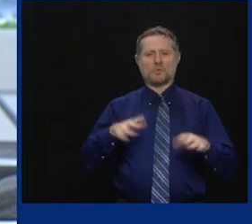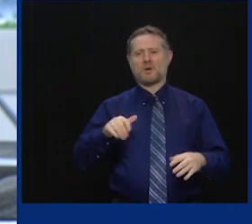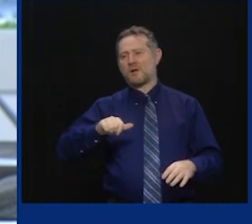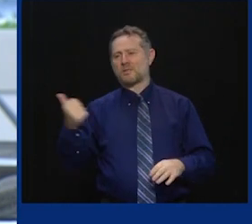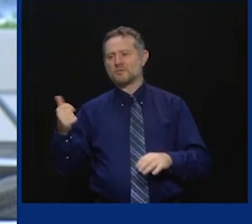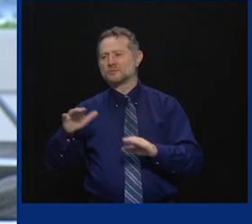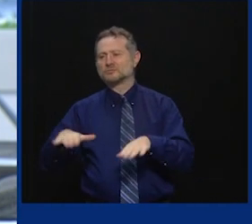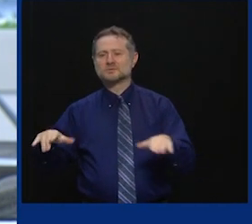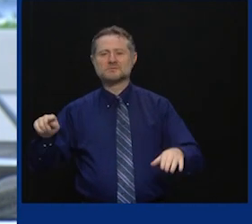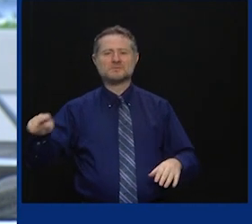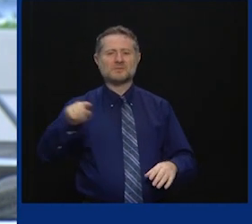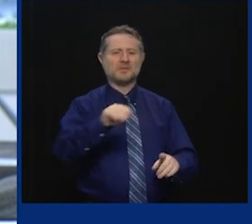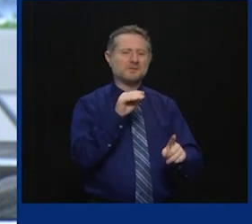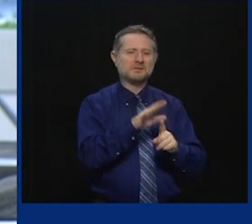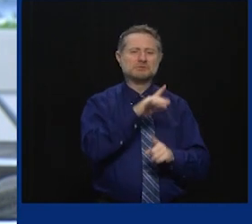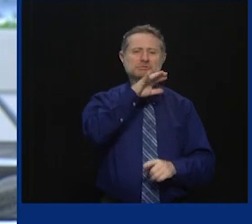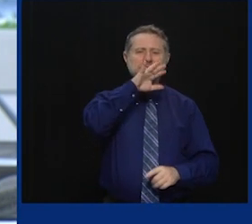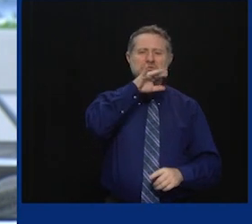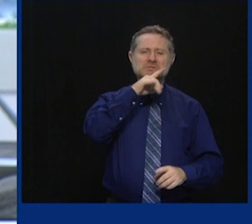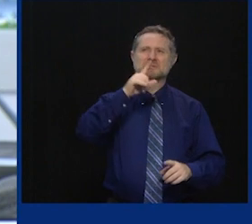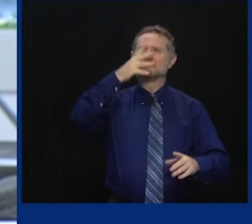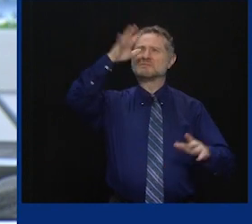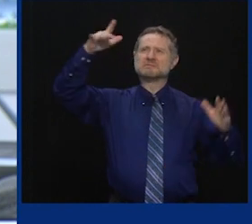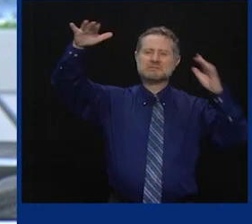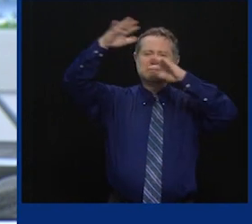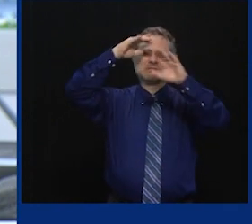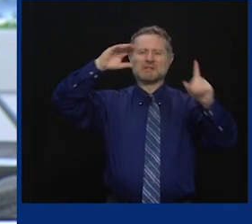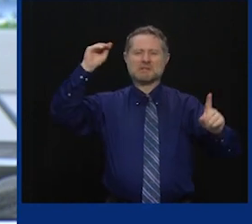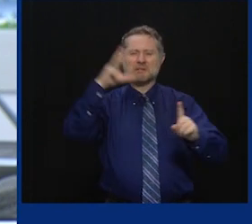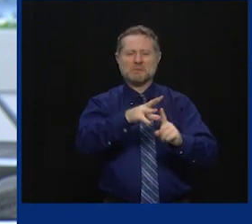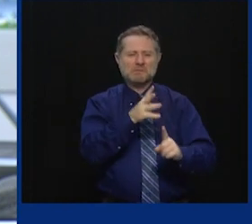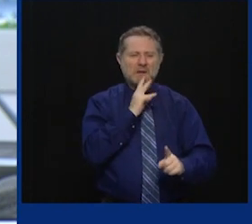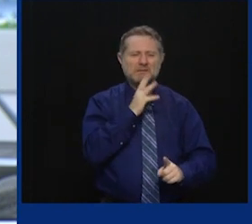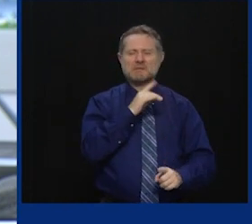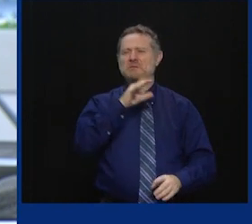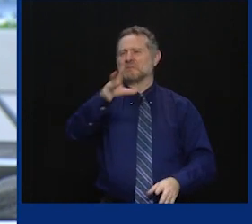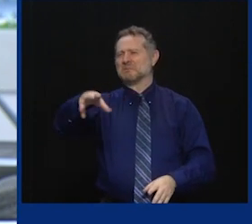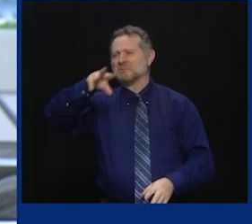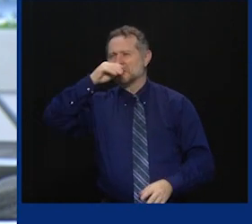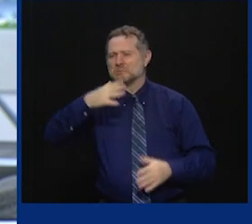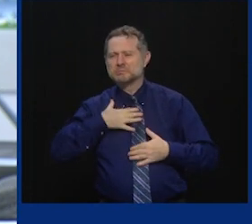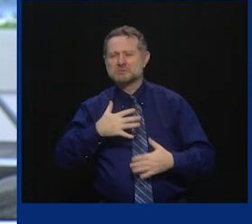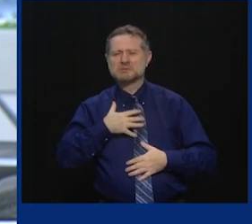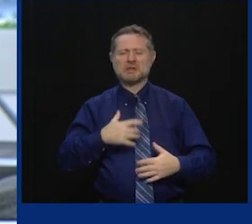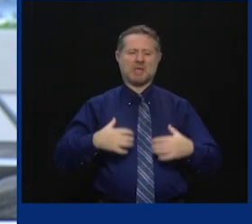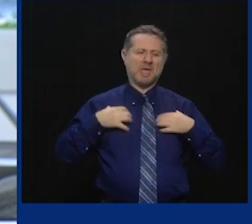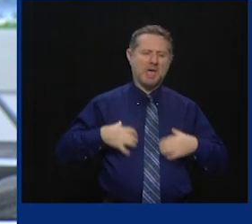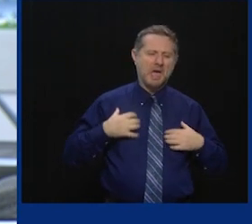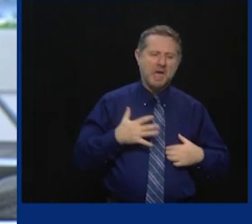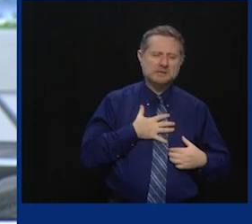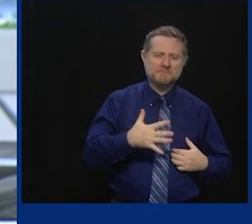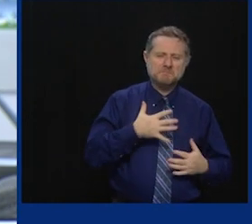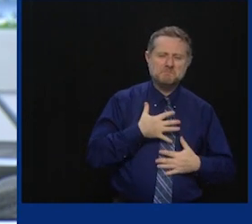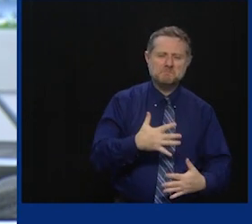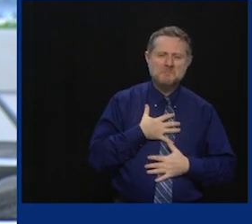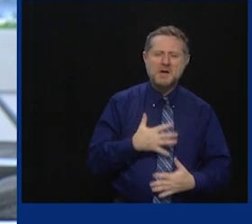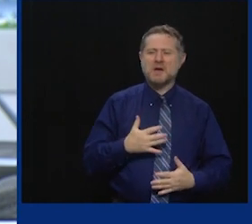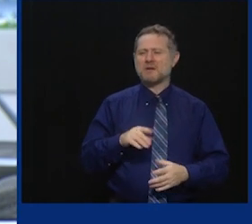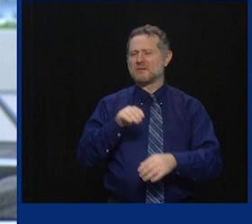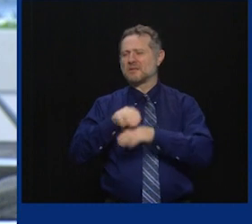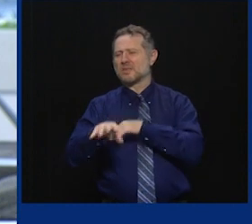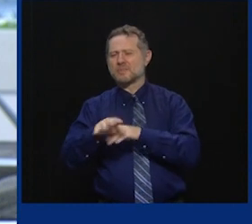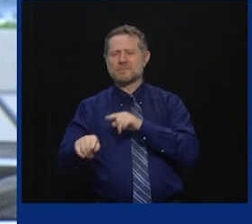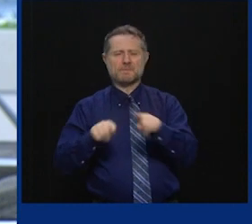water, or having the challenge of trying to breathe if you live in a place called Asthma Alley here in the city. That to me is an